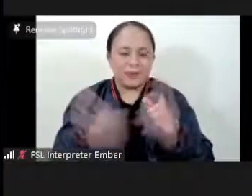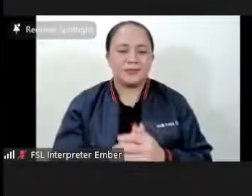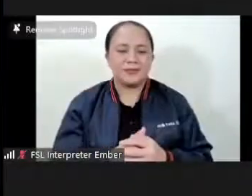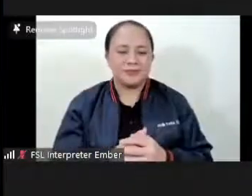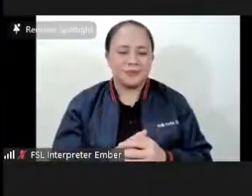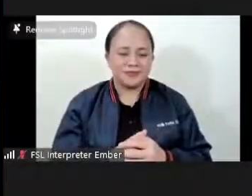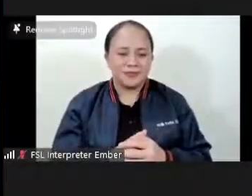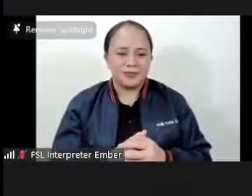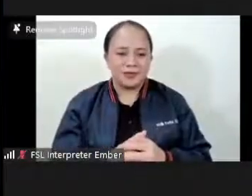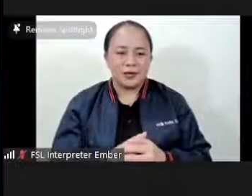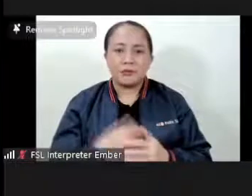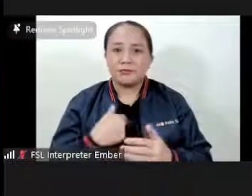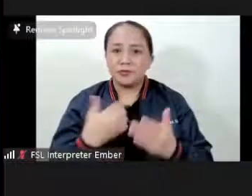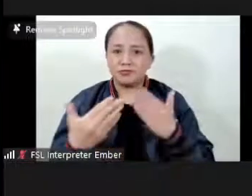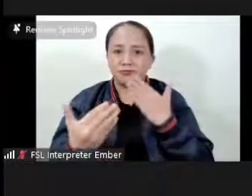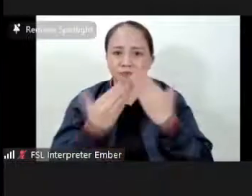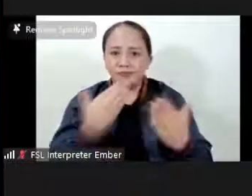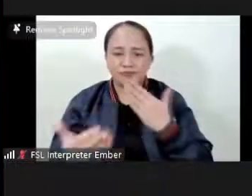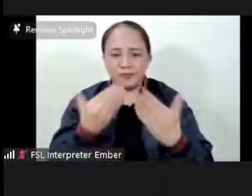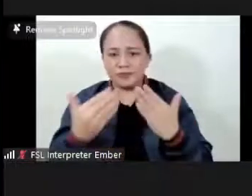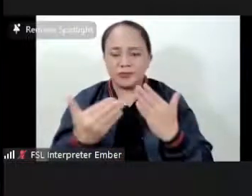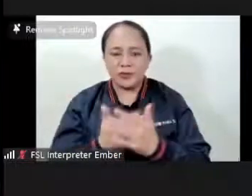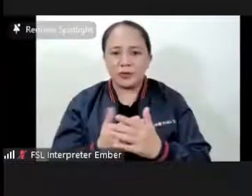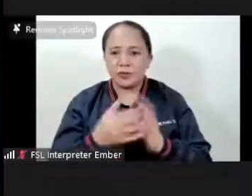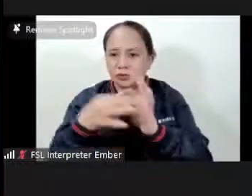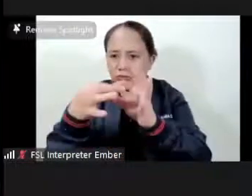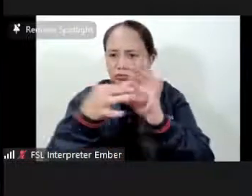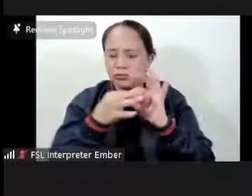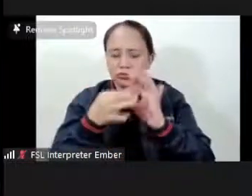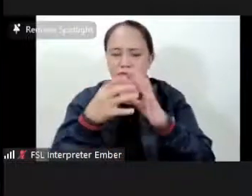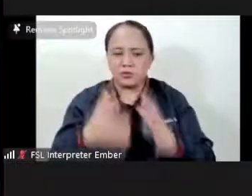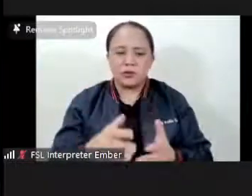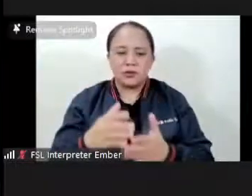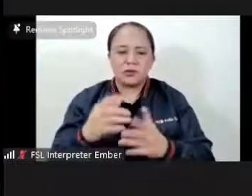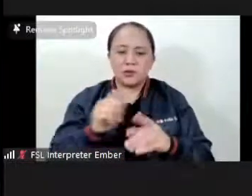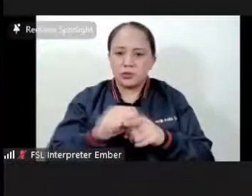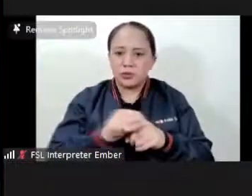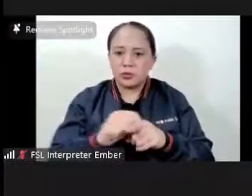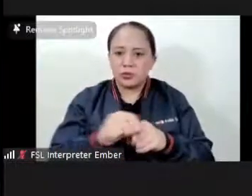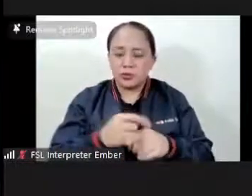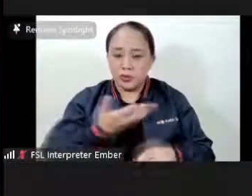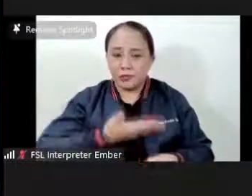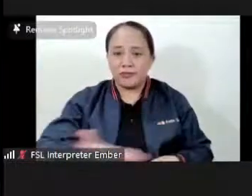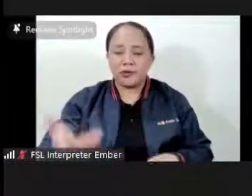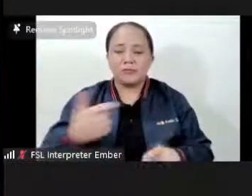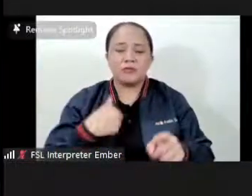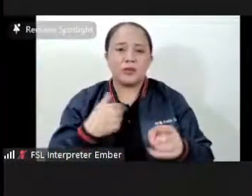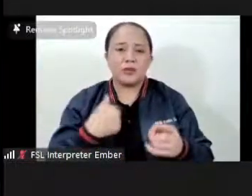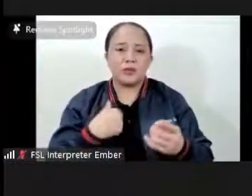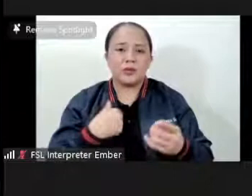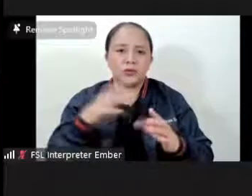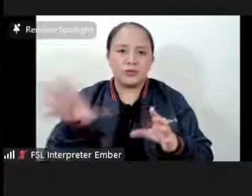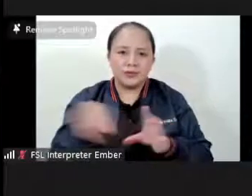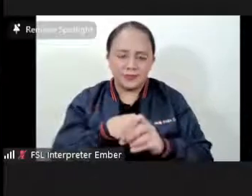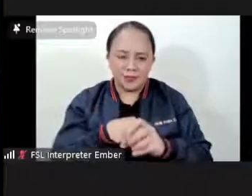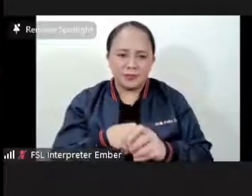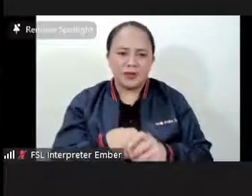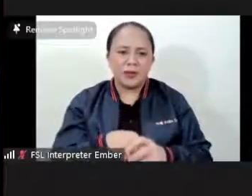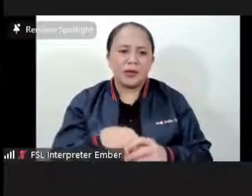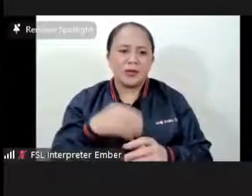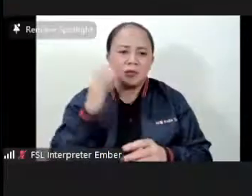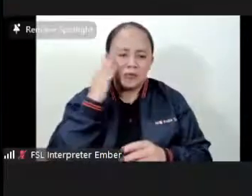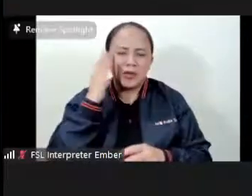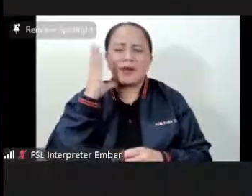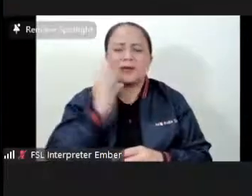I am thankful to the coordinators of these trainings for inviting me as one of the participants, even though I encountered